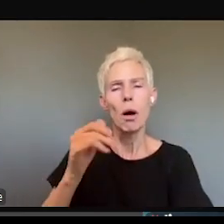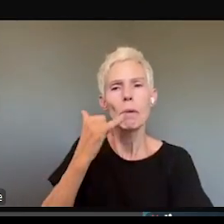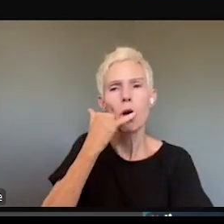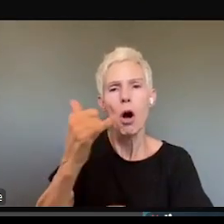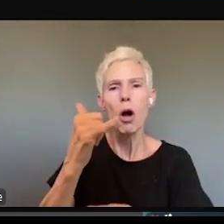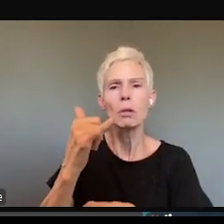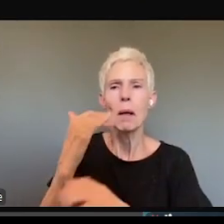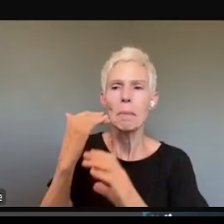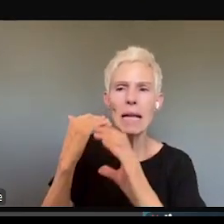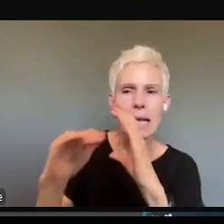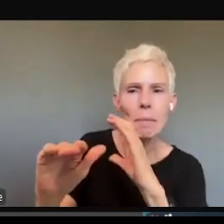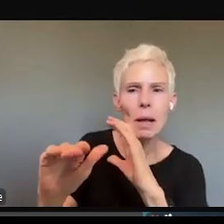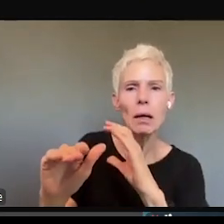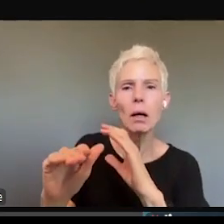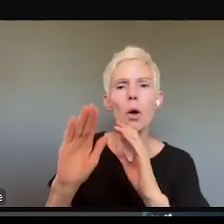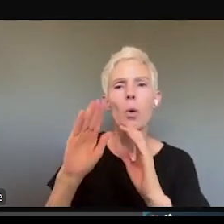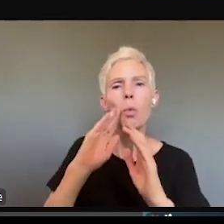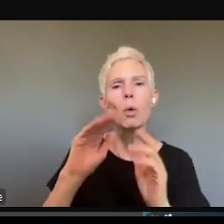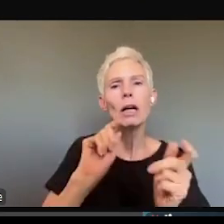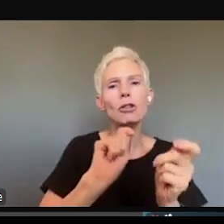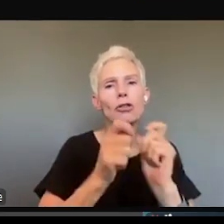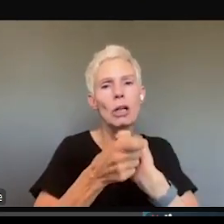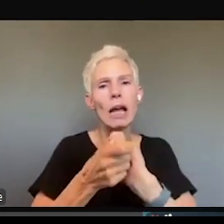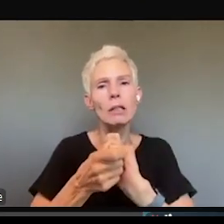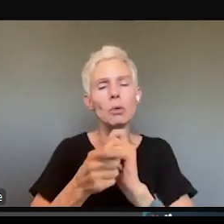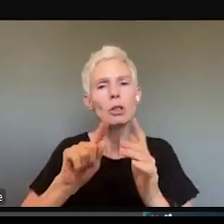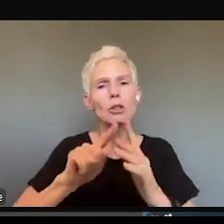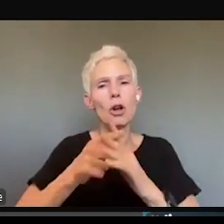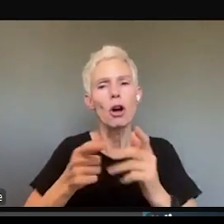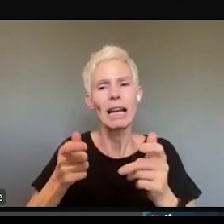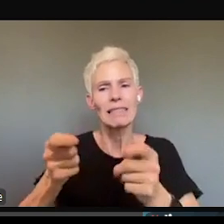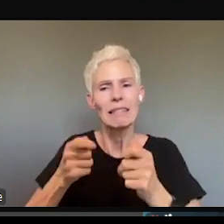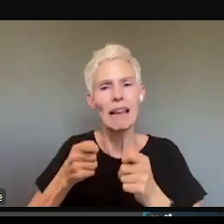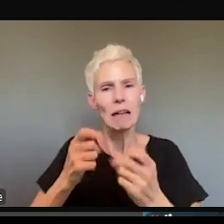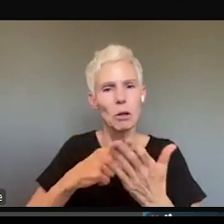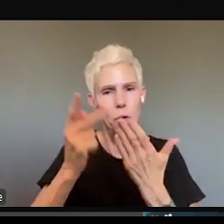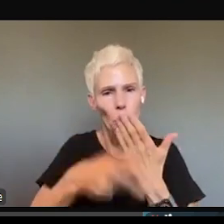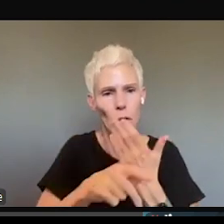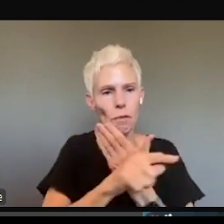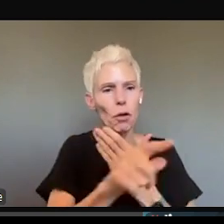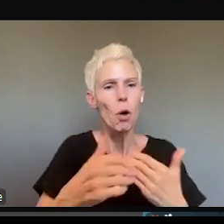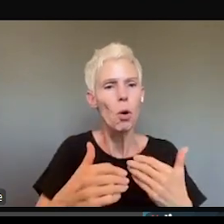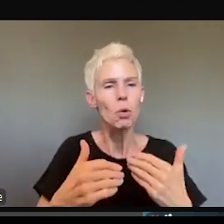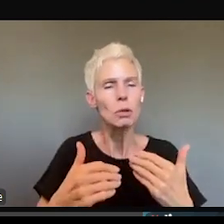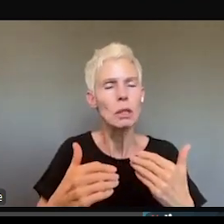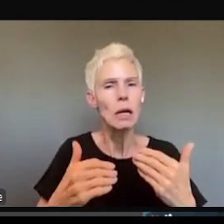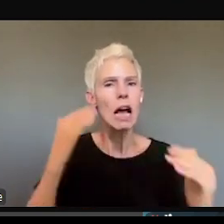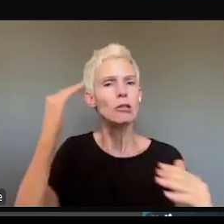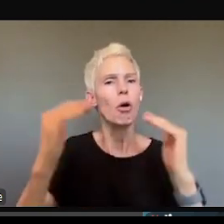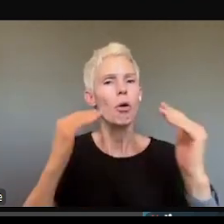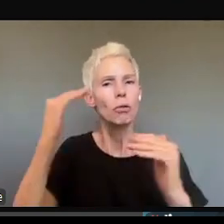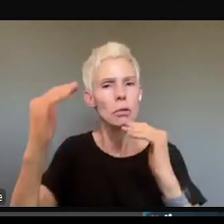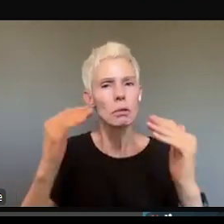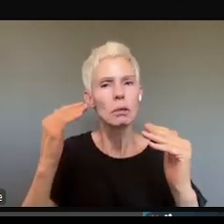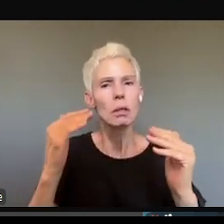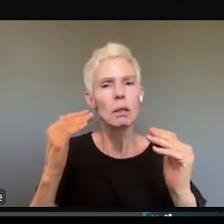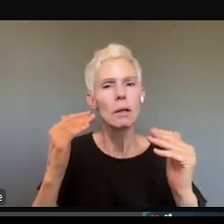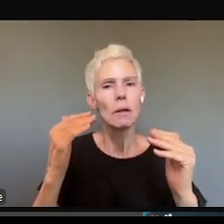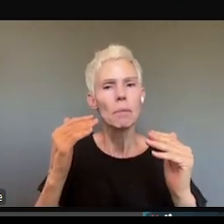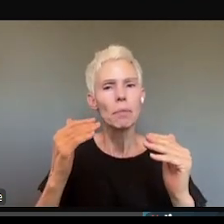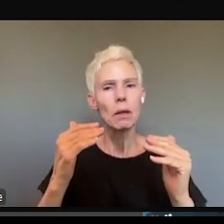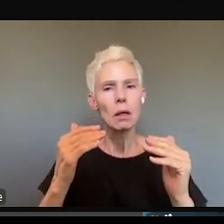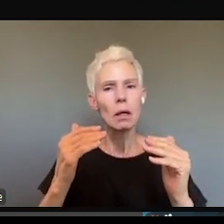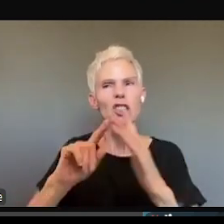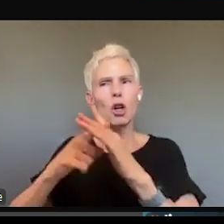will be moving also to doing a text program for youth for adults, starting